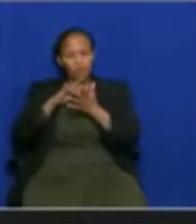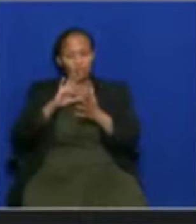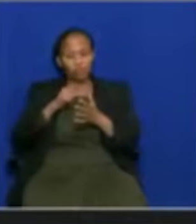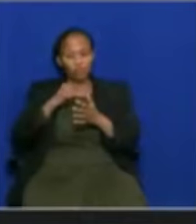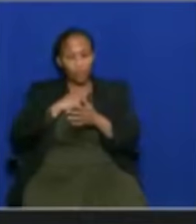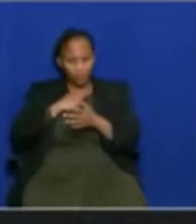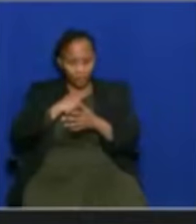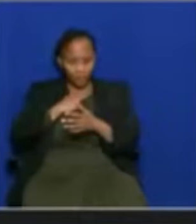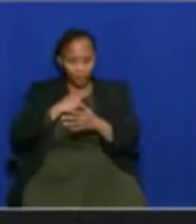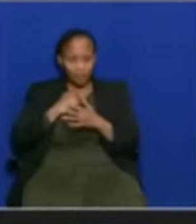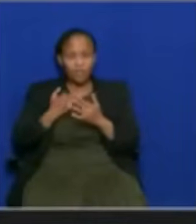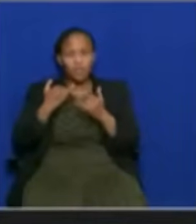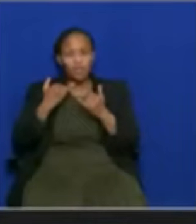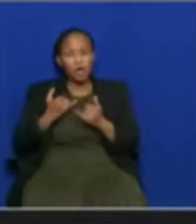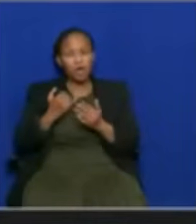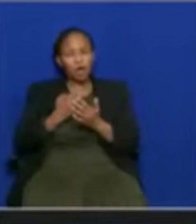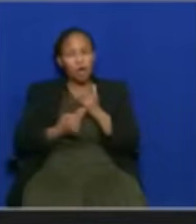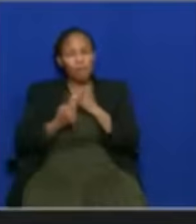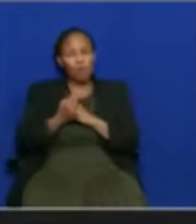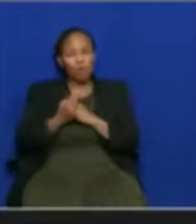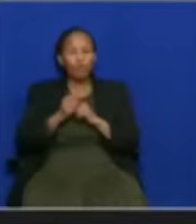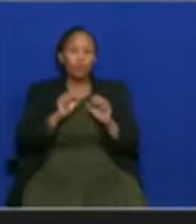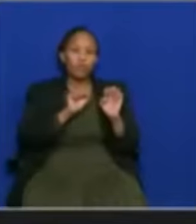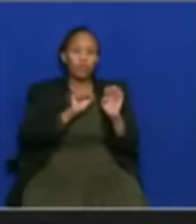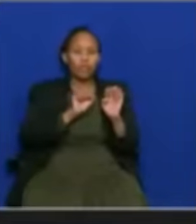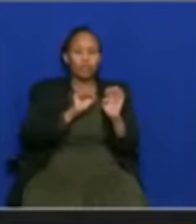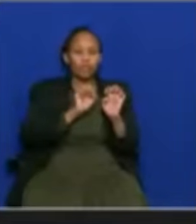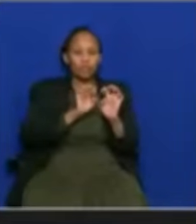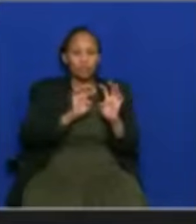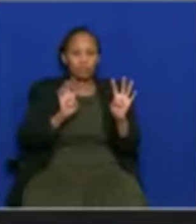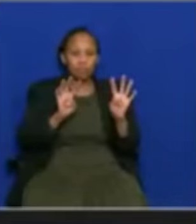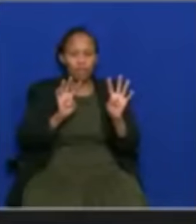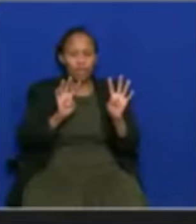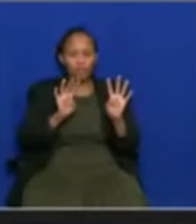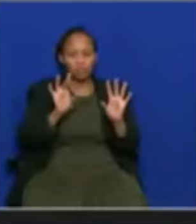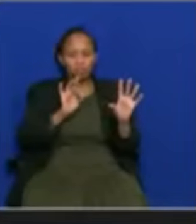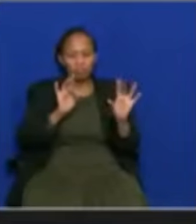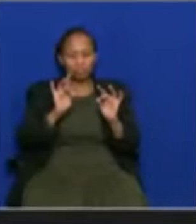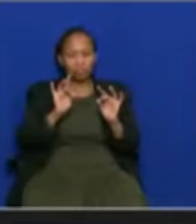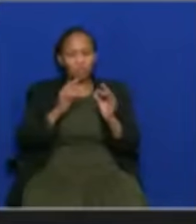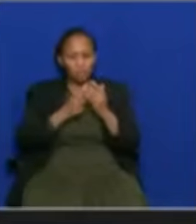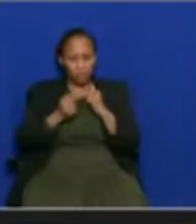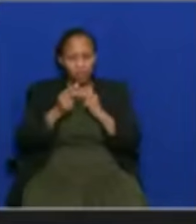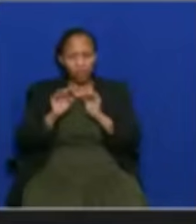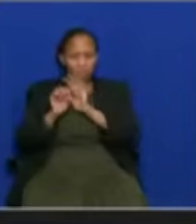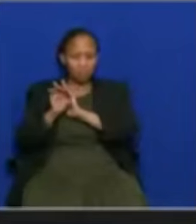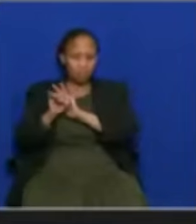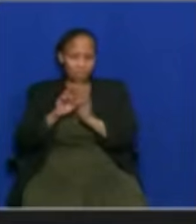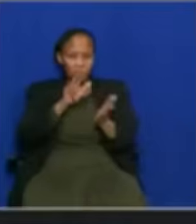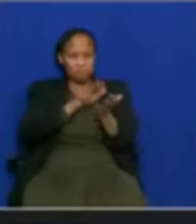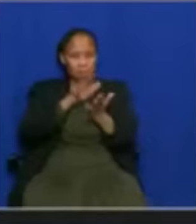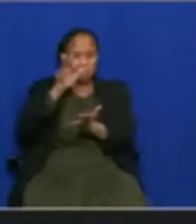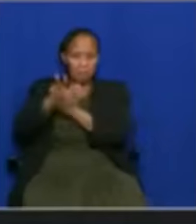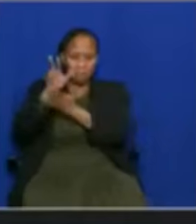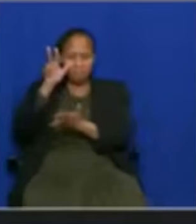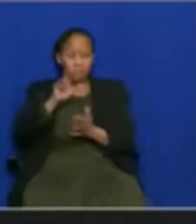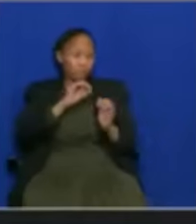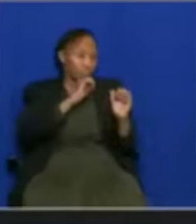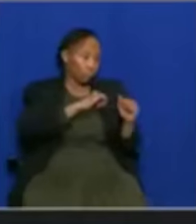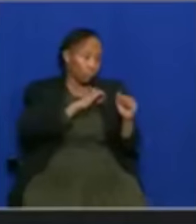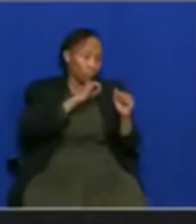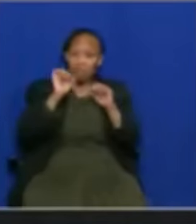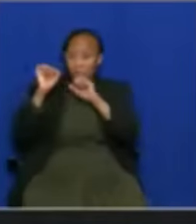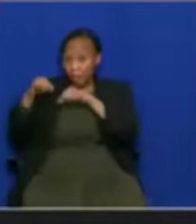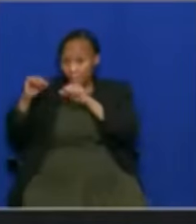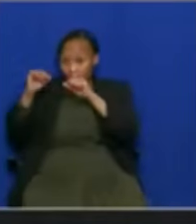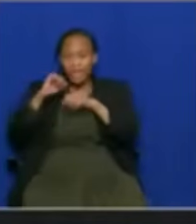selection panels were approved. Do you agree? Yes, I agree. So I would suggest that